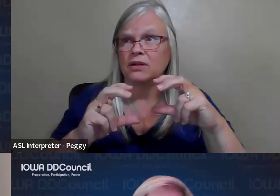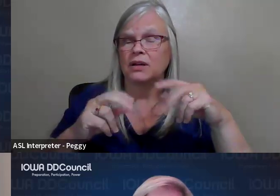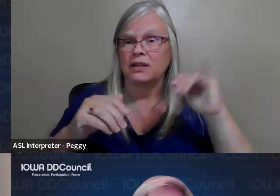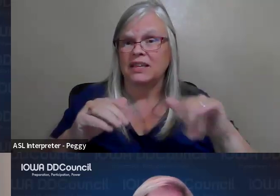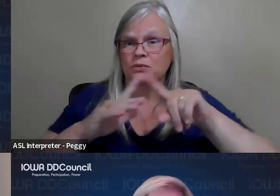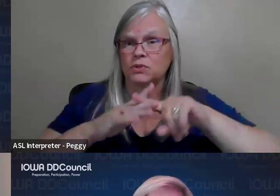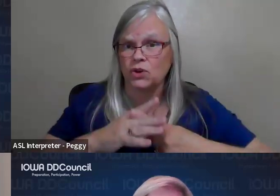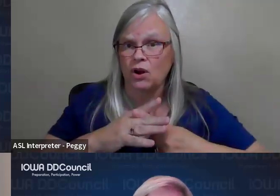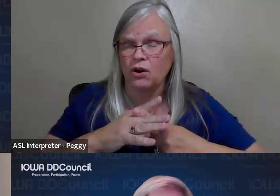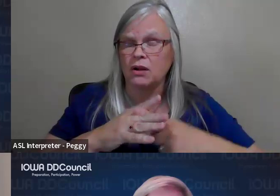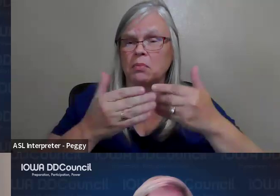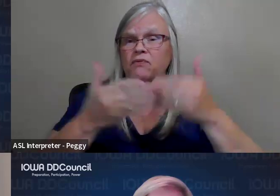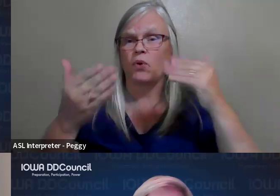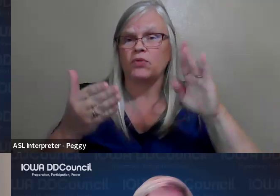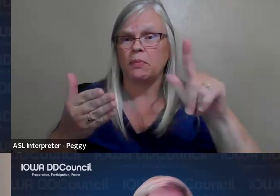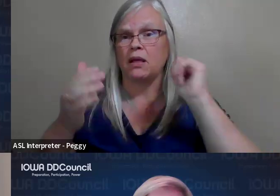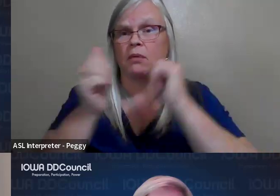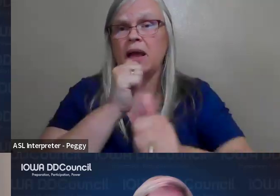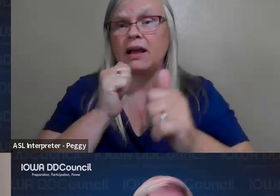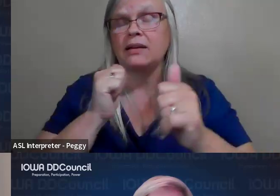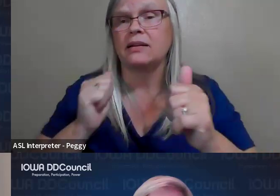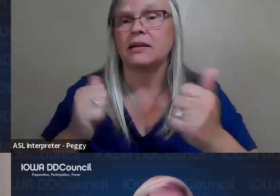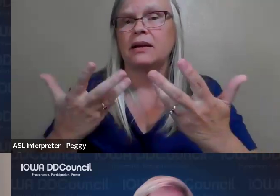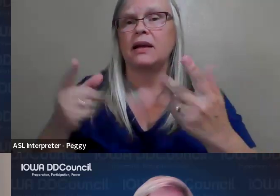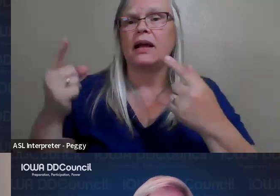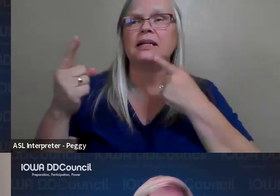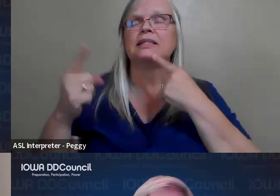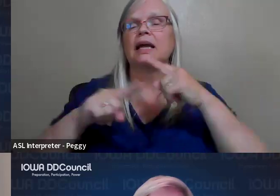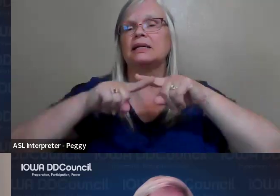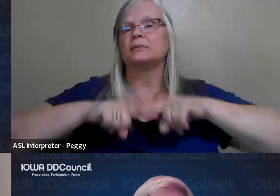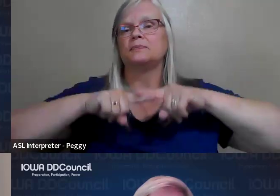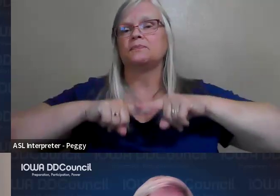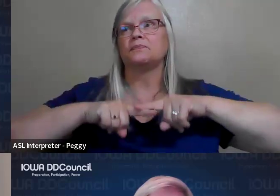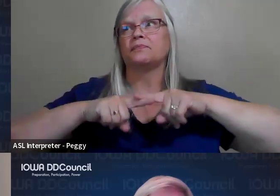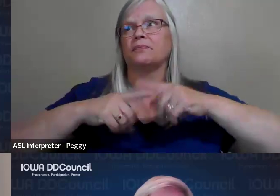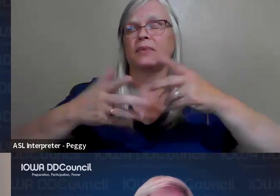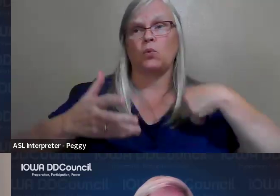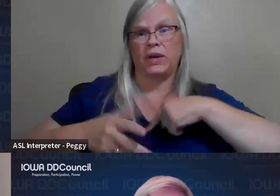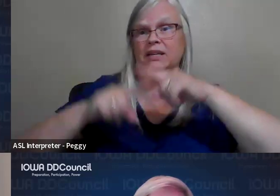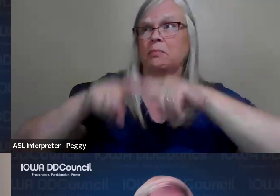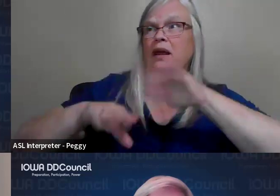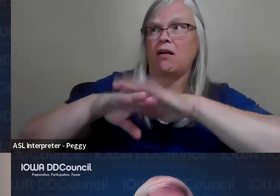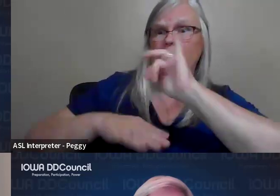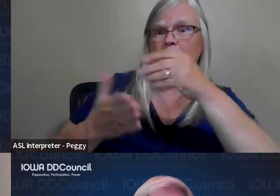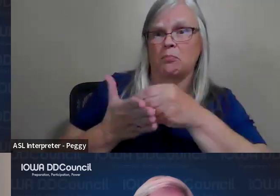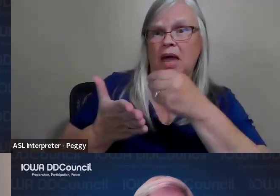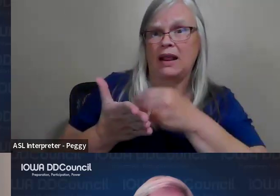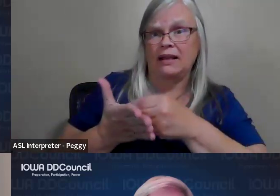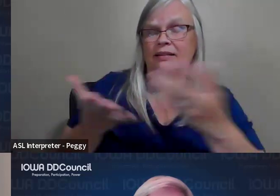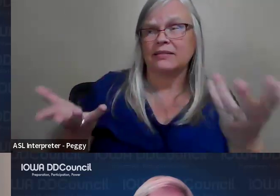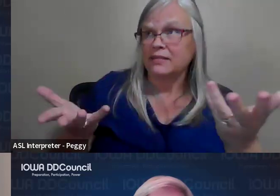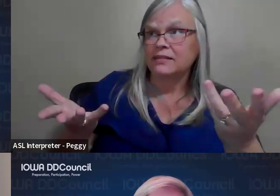works before that bill passed, and they had depended upon those dollars.